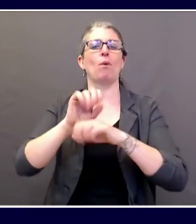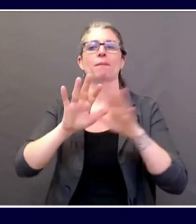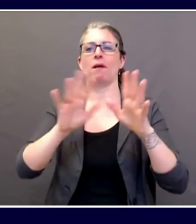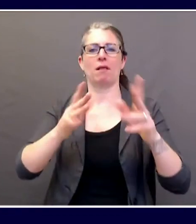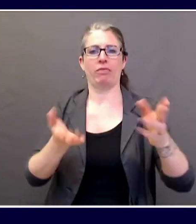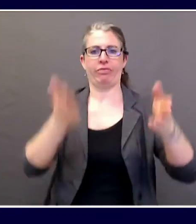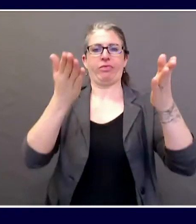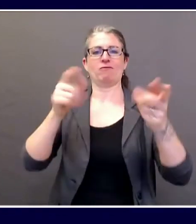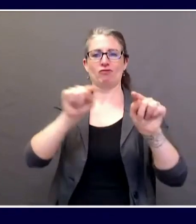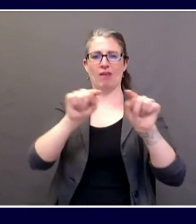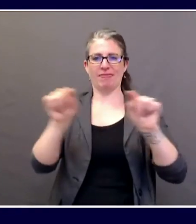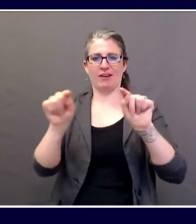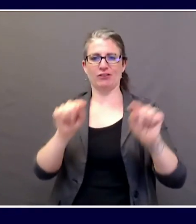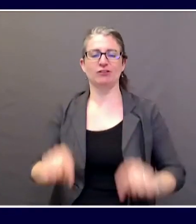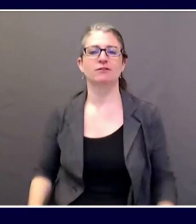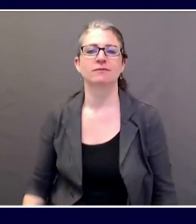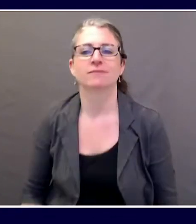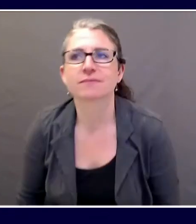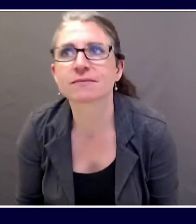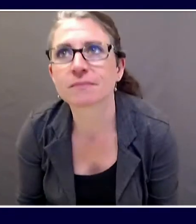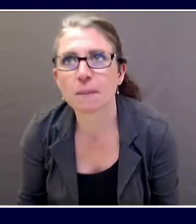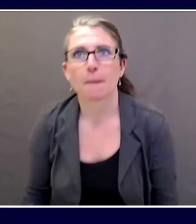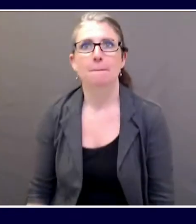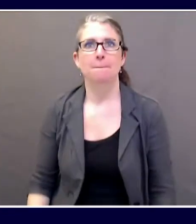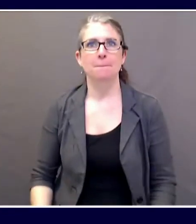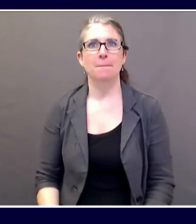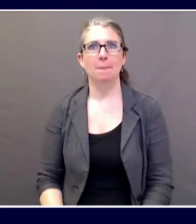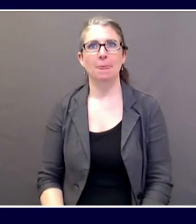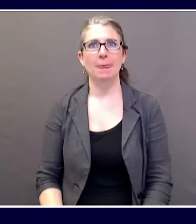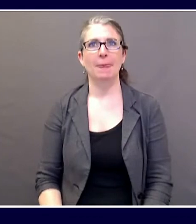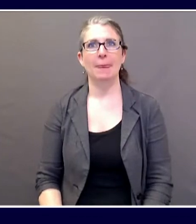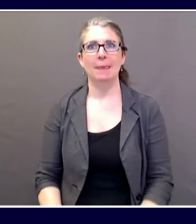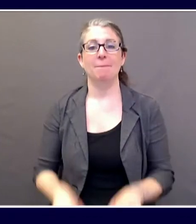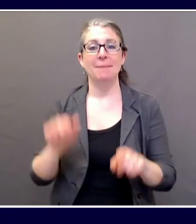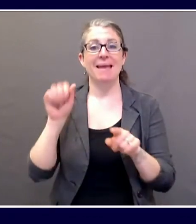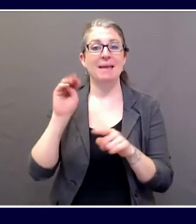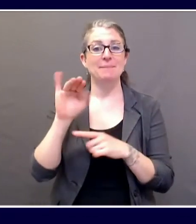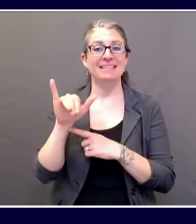Yeah, absolutely, Chris. Over to Amy Brown next.